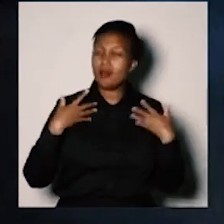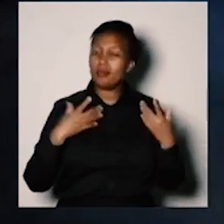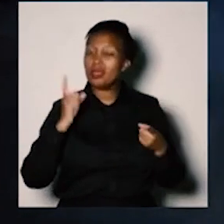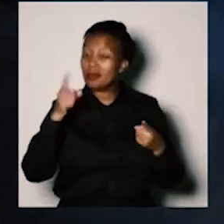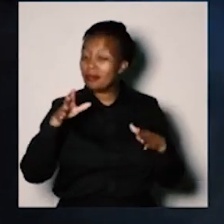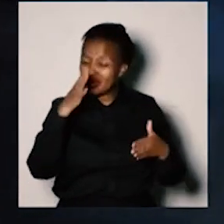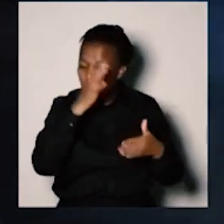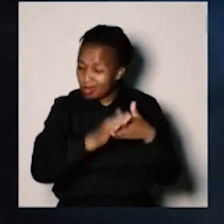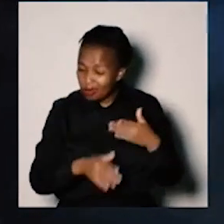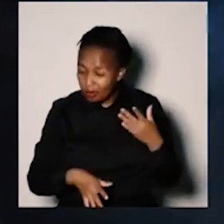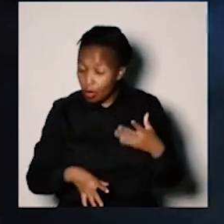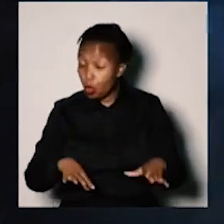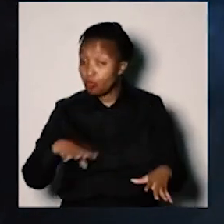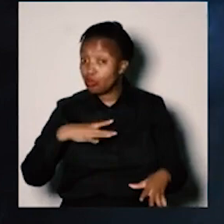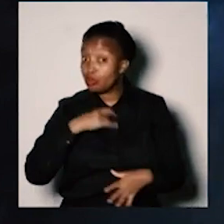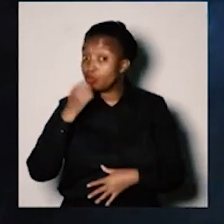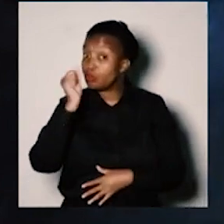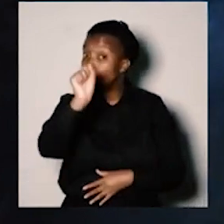your soul.